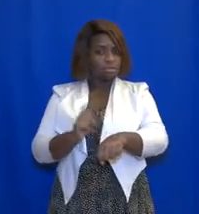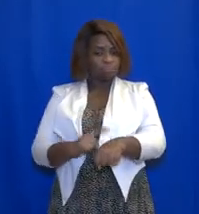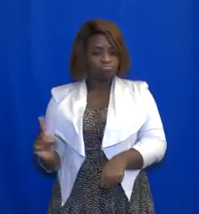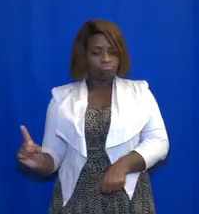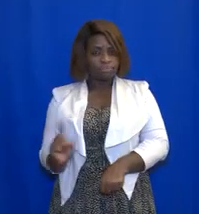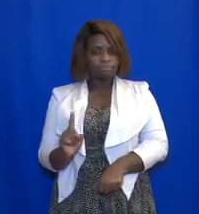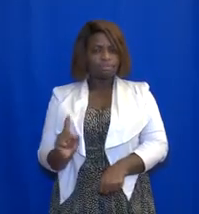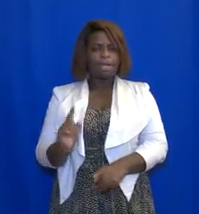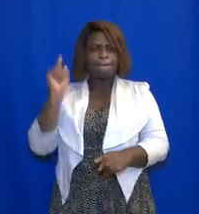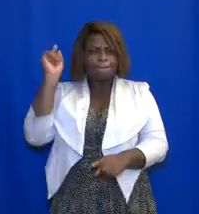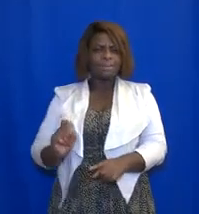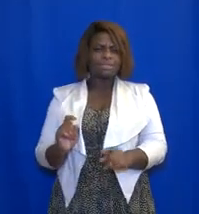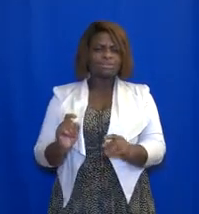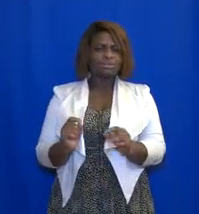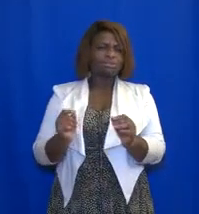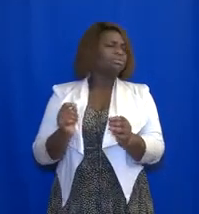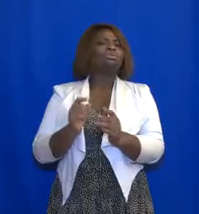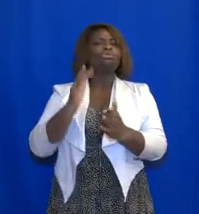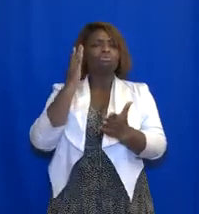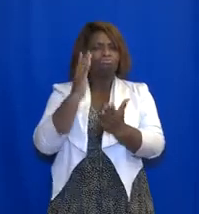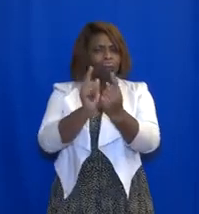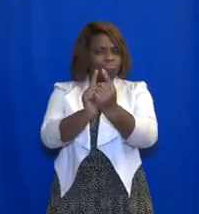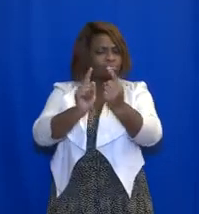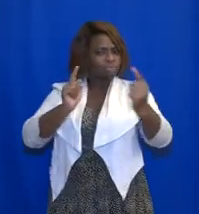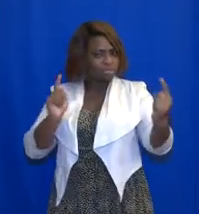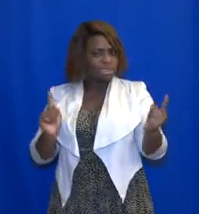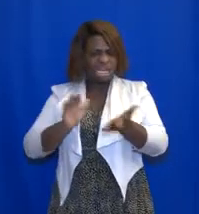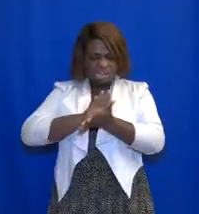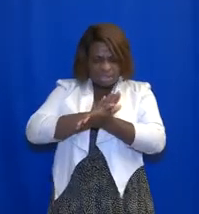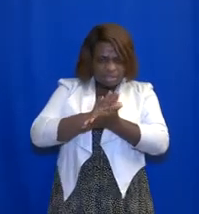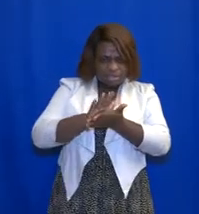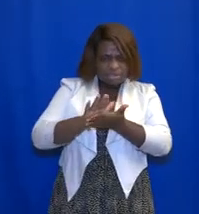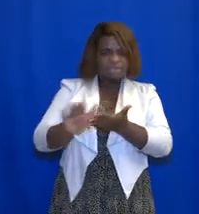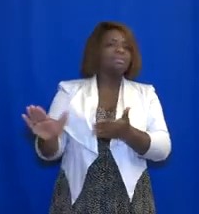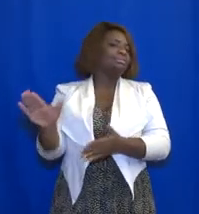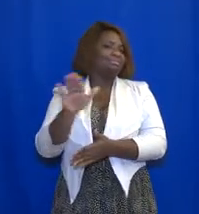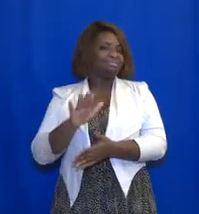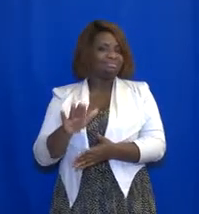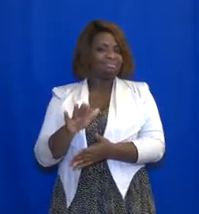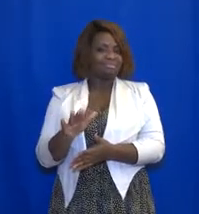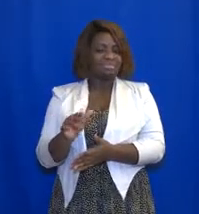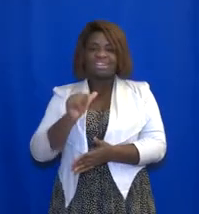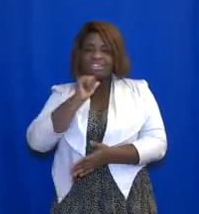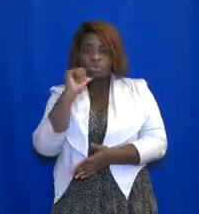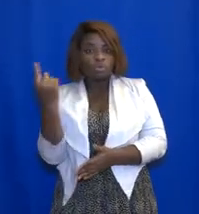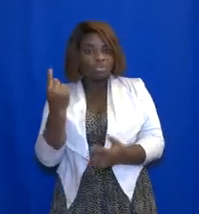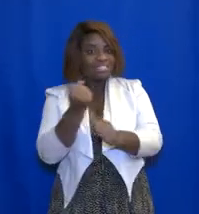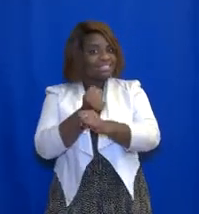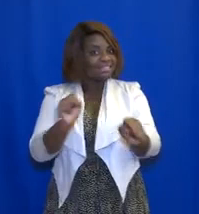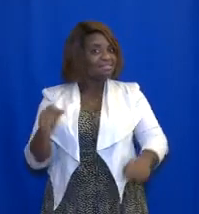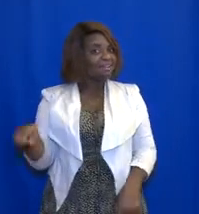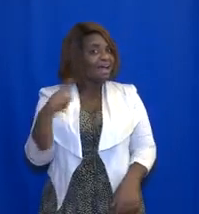that adhering to the enhanced social distancing and hygiene protocols will not only save our